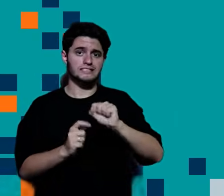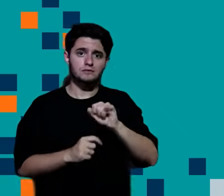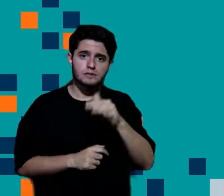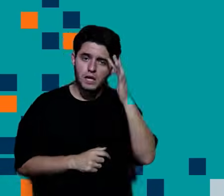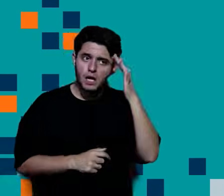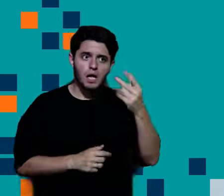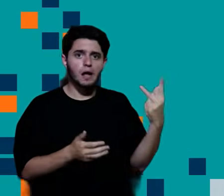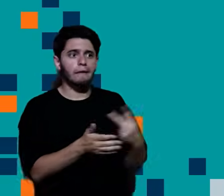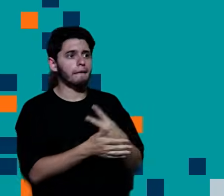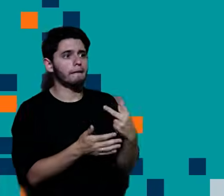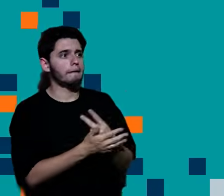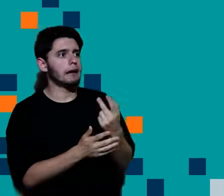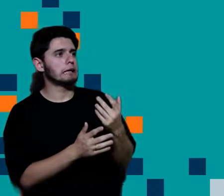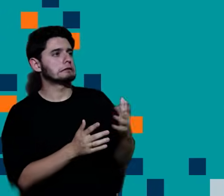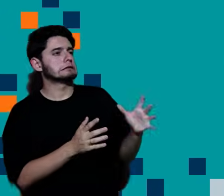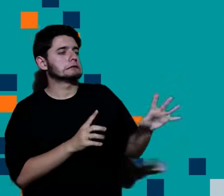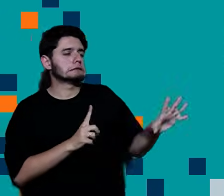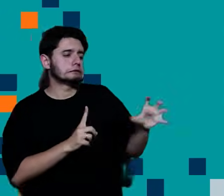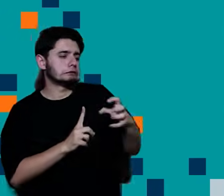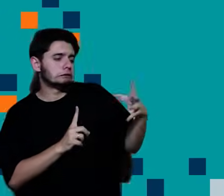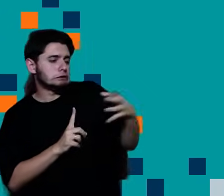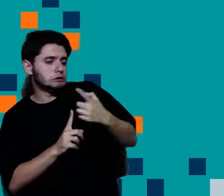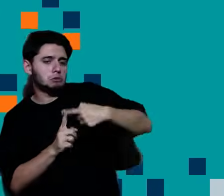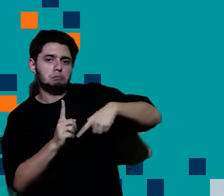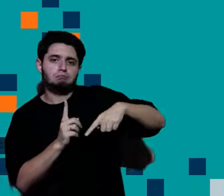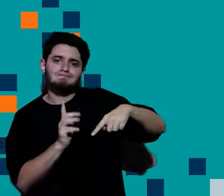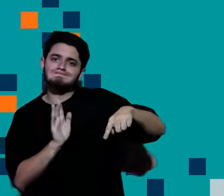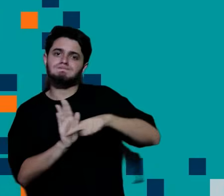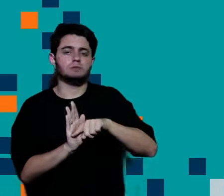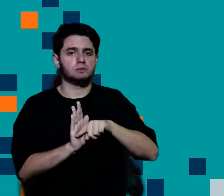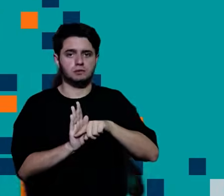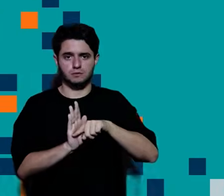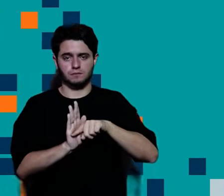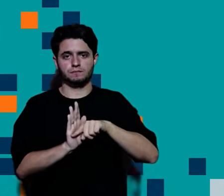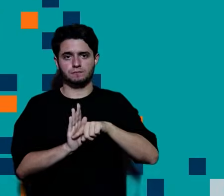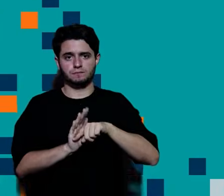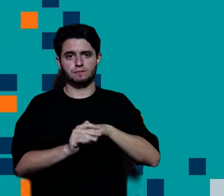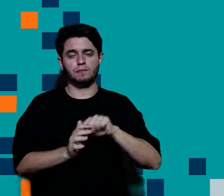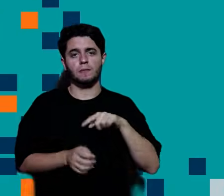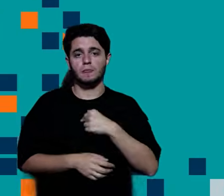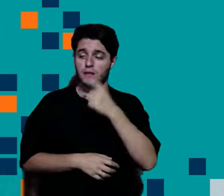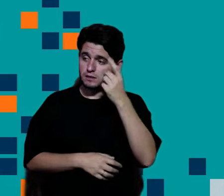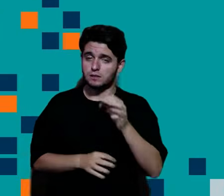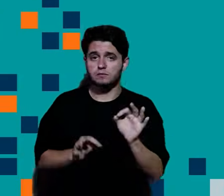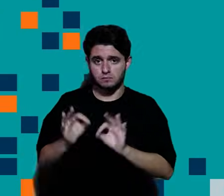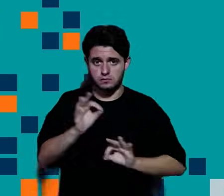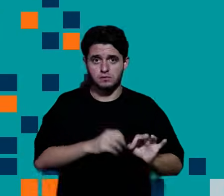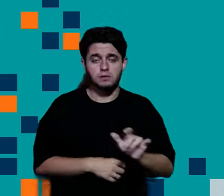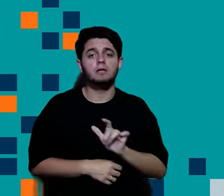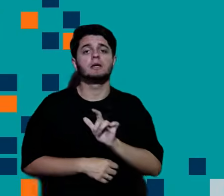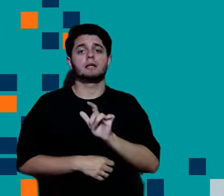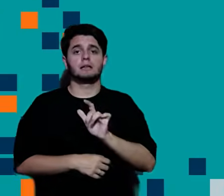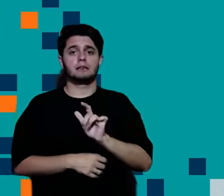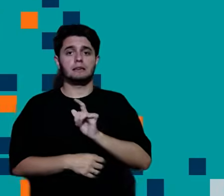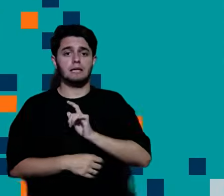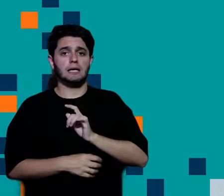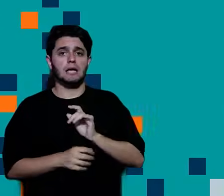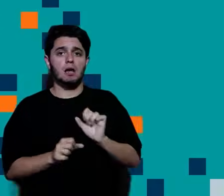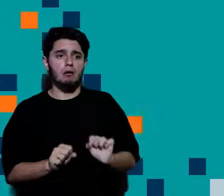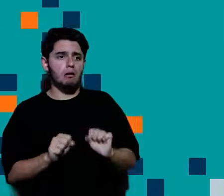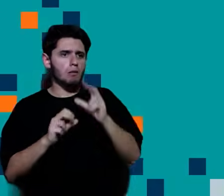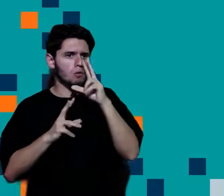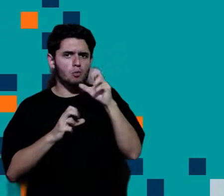ecological health and the decisions such as this that we make. Clearly we know that design has the ability to have